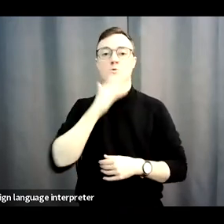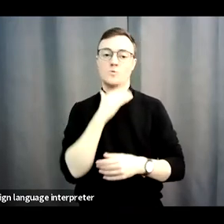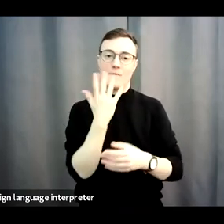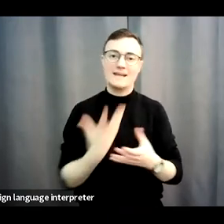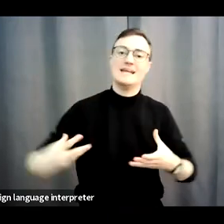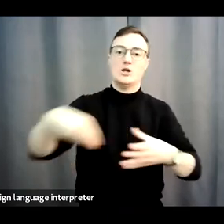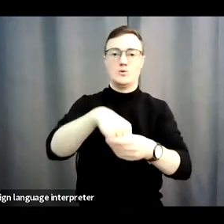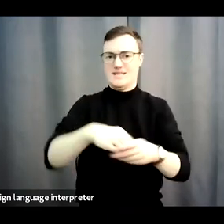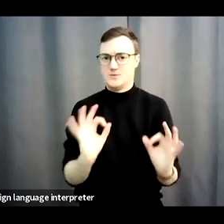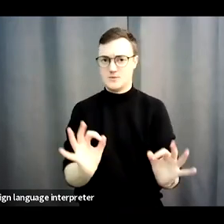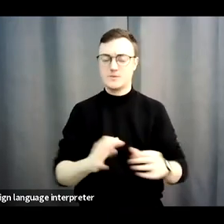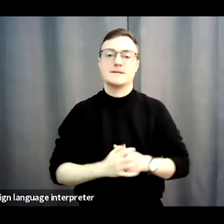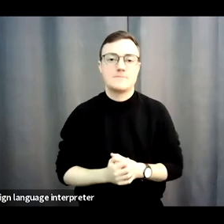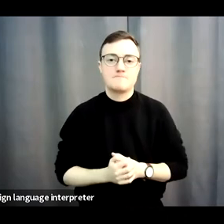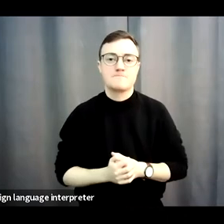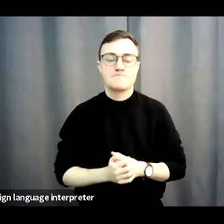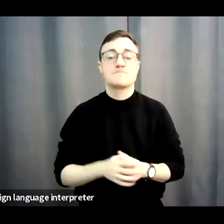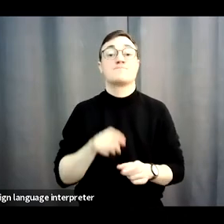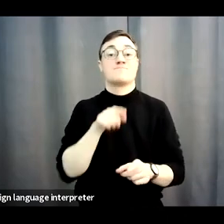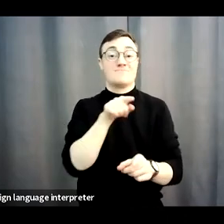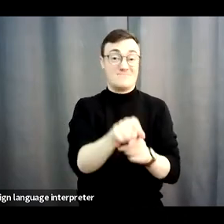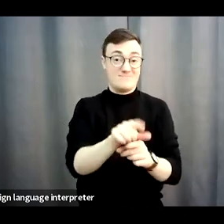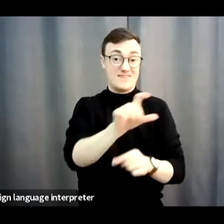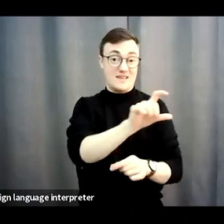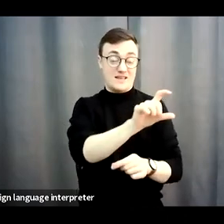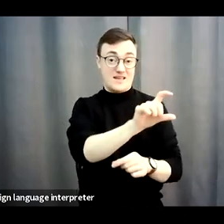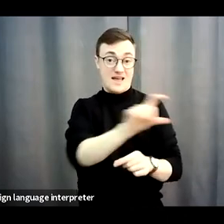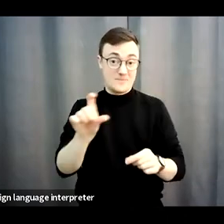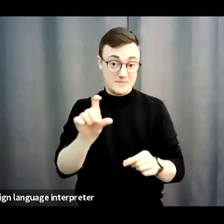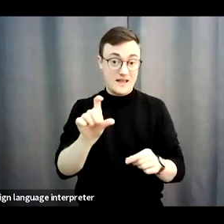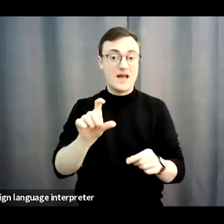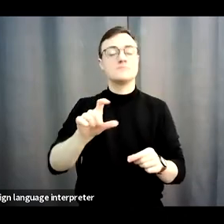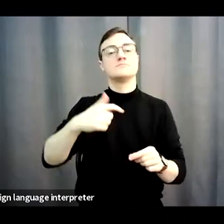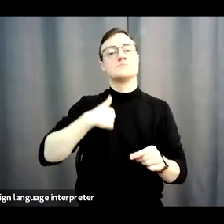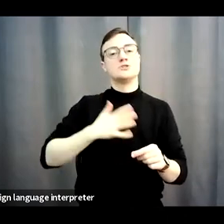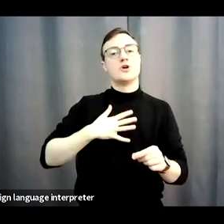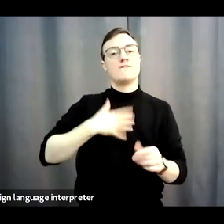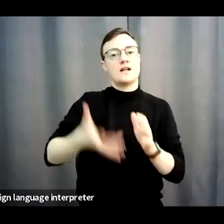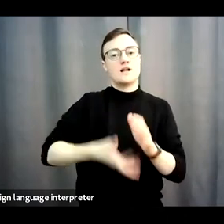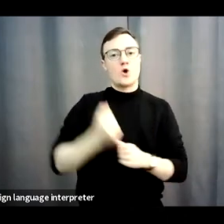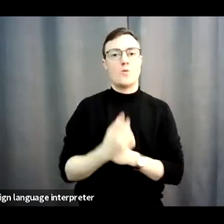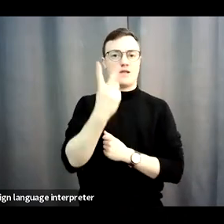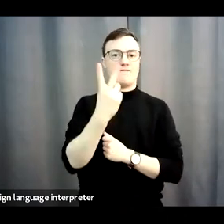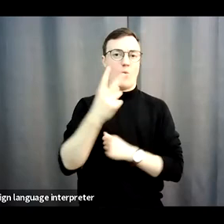people. I will approach the issue from two mutually